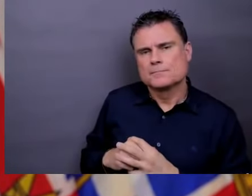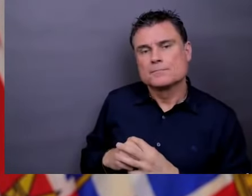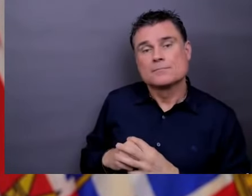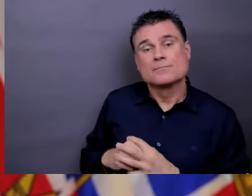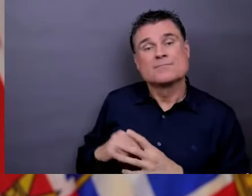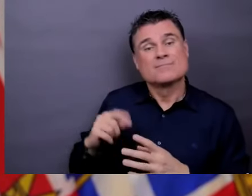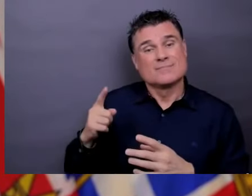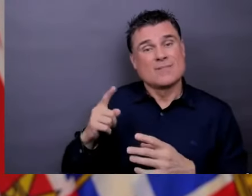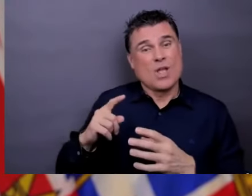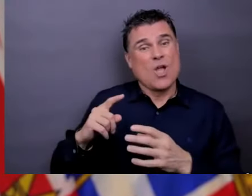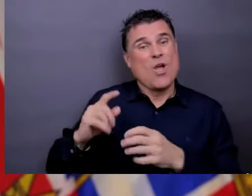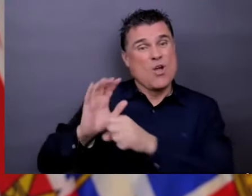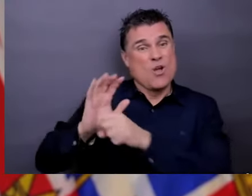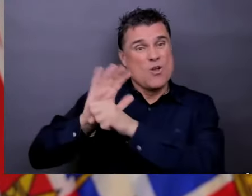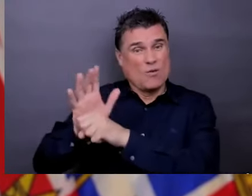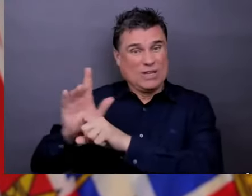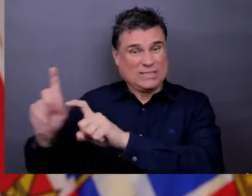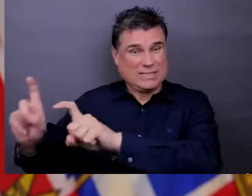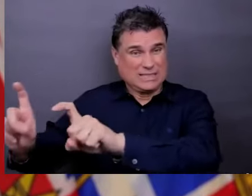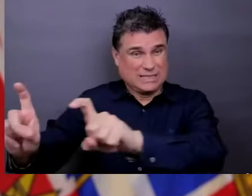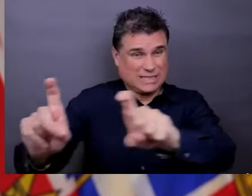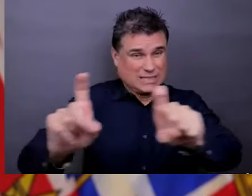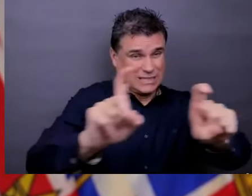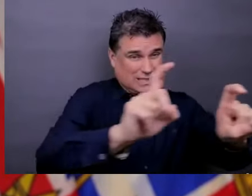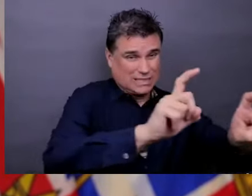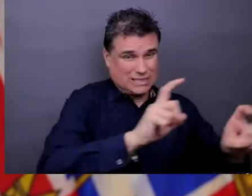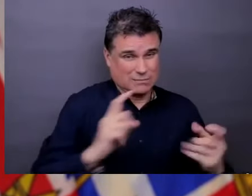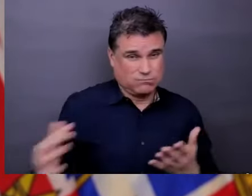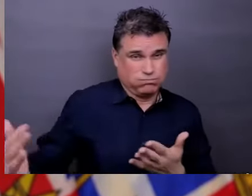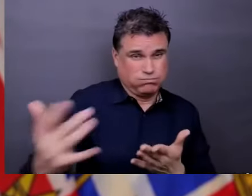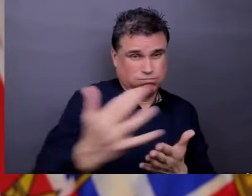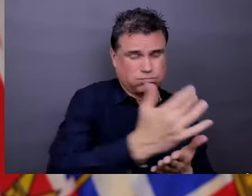and do we have capacity to scale that up if necessary?